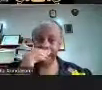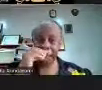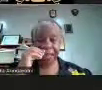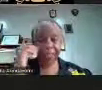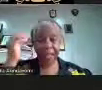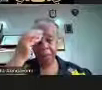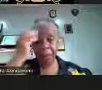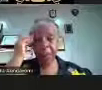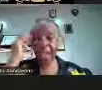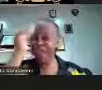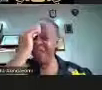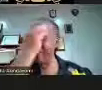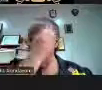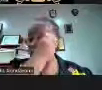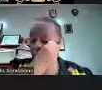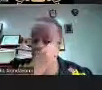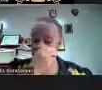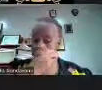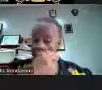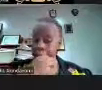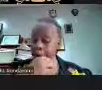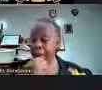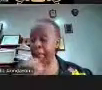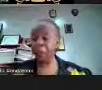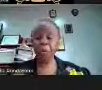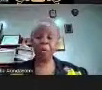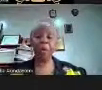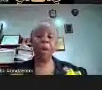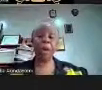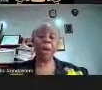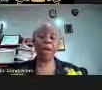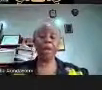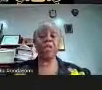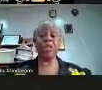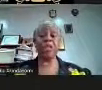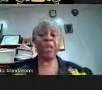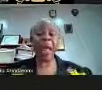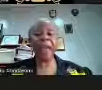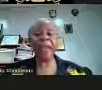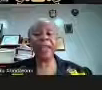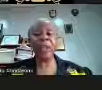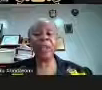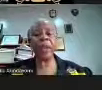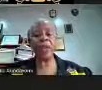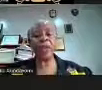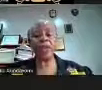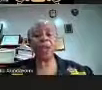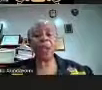in Nigeria today, we have very few people who are in speech and